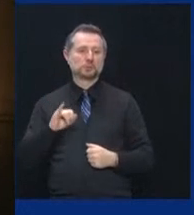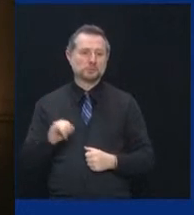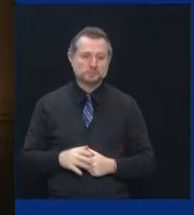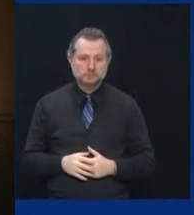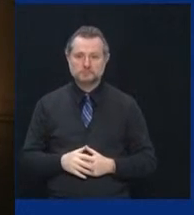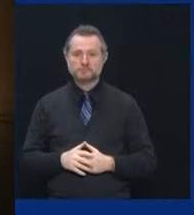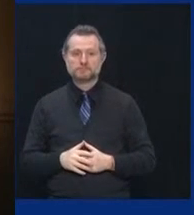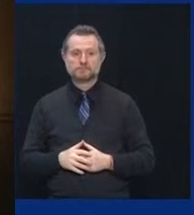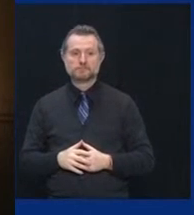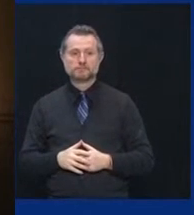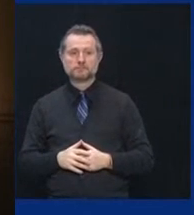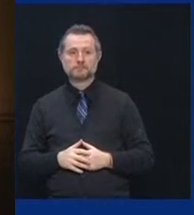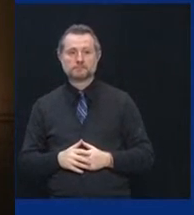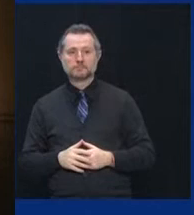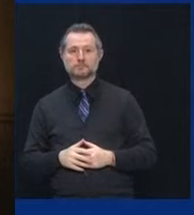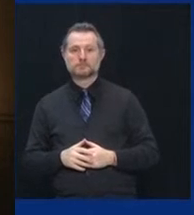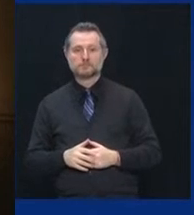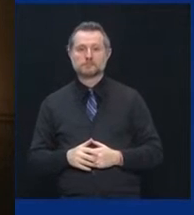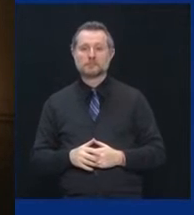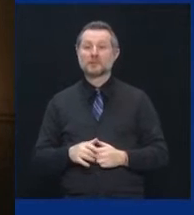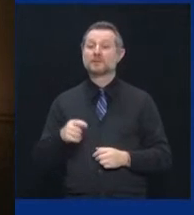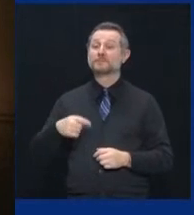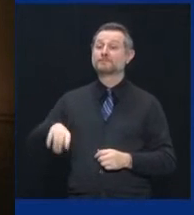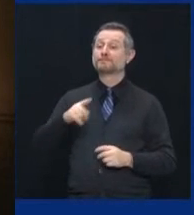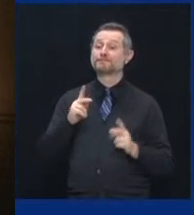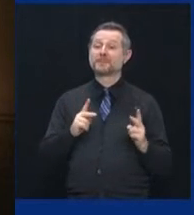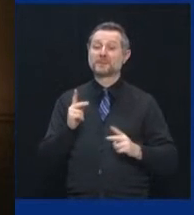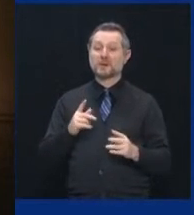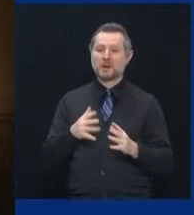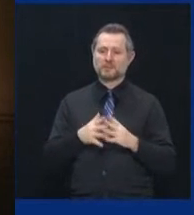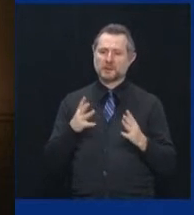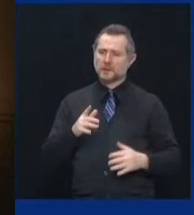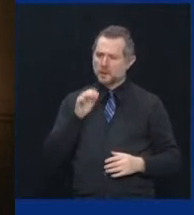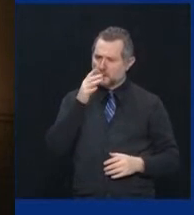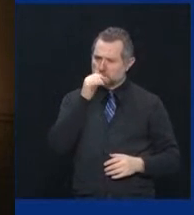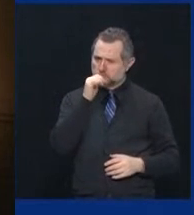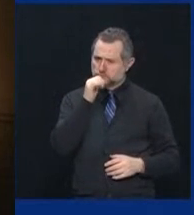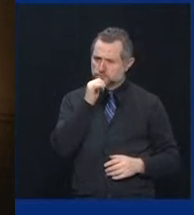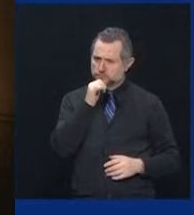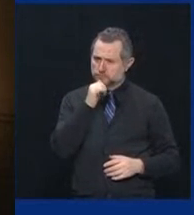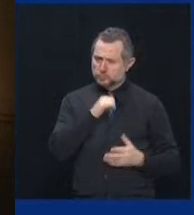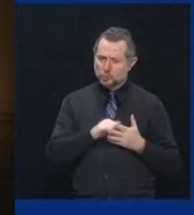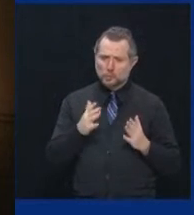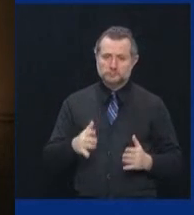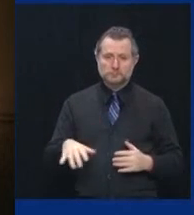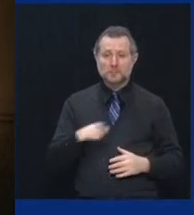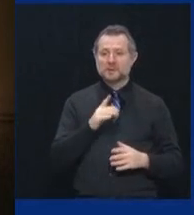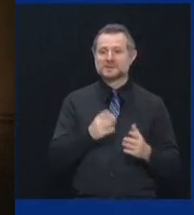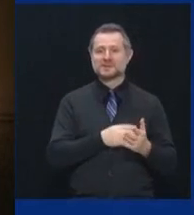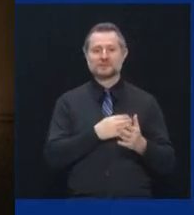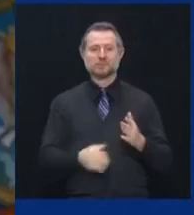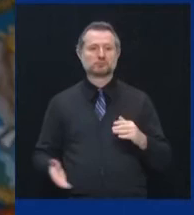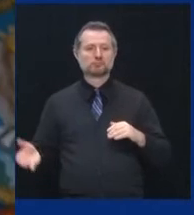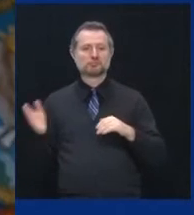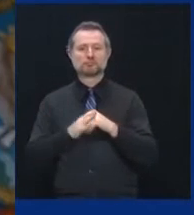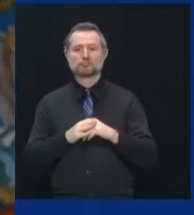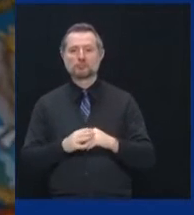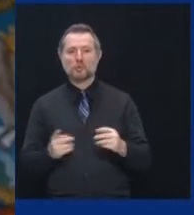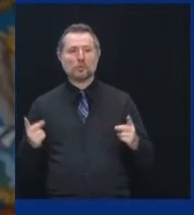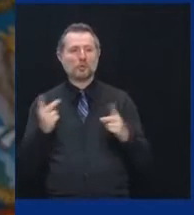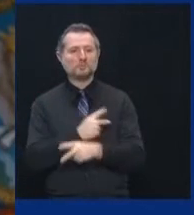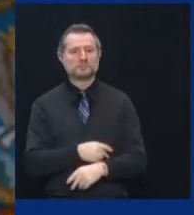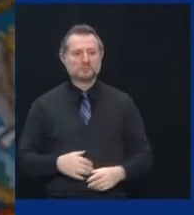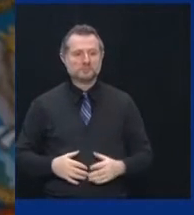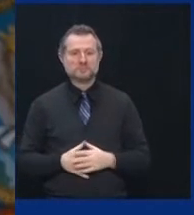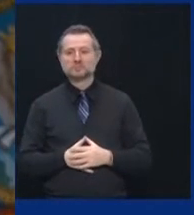Americans have suffered mightily from increased discrimination over these past few years. We